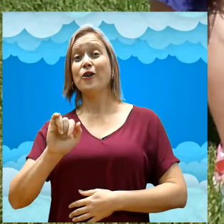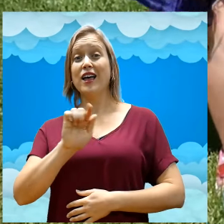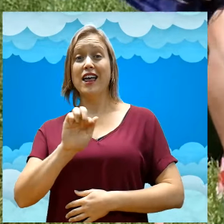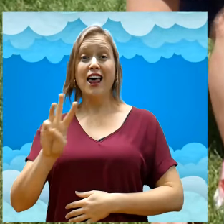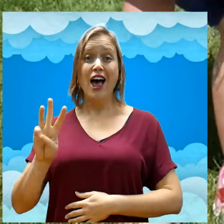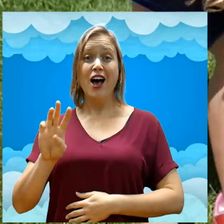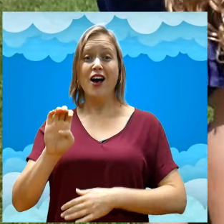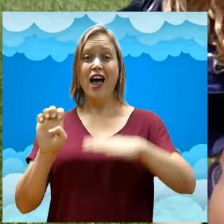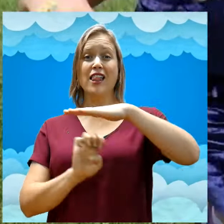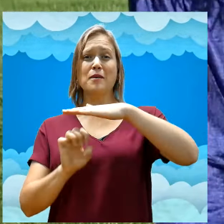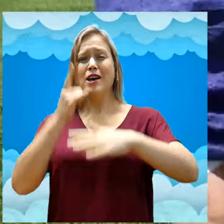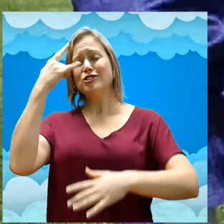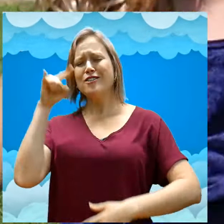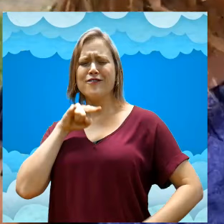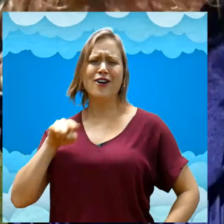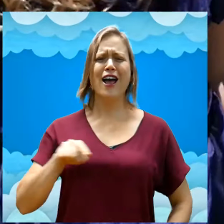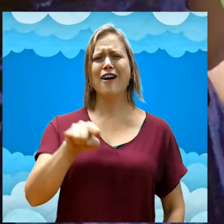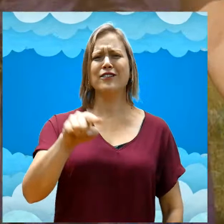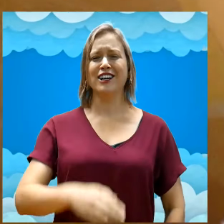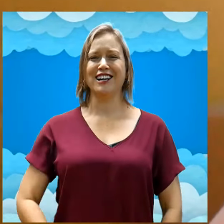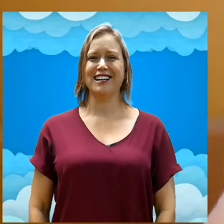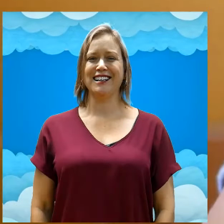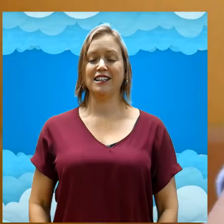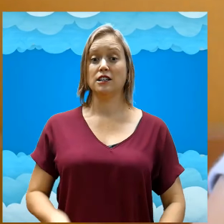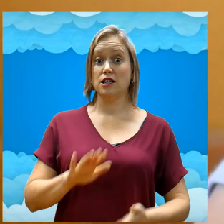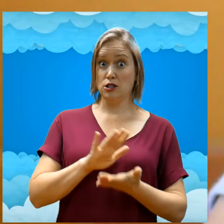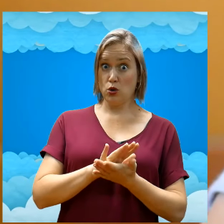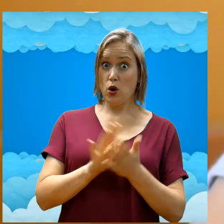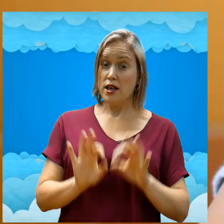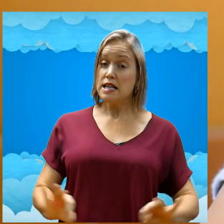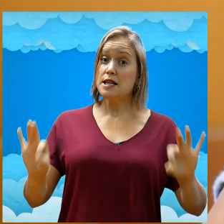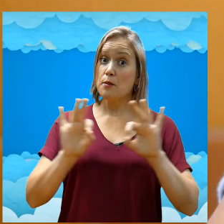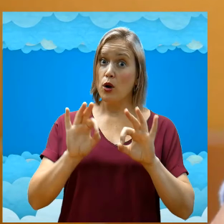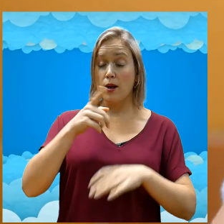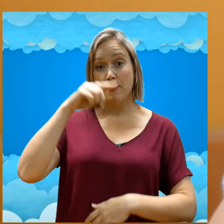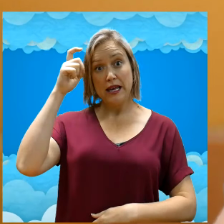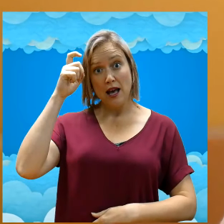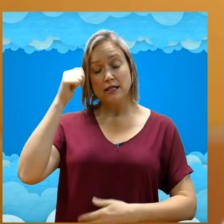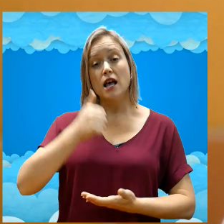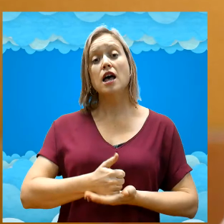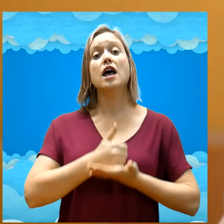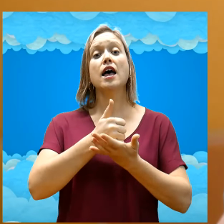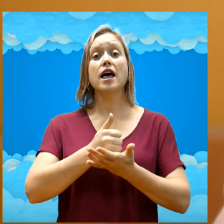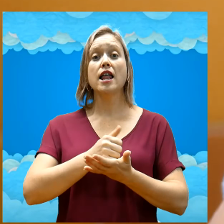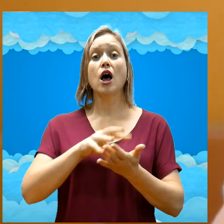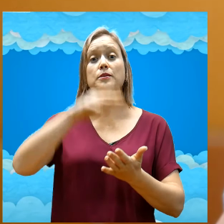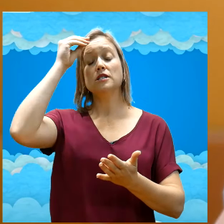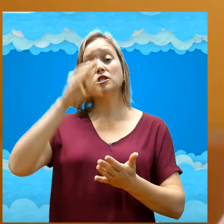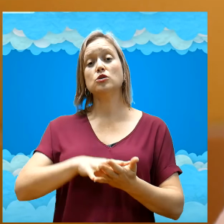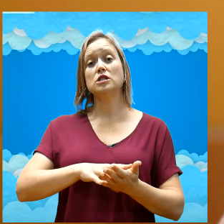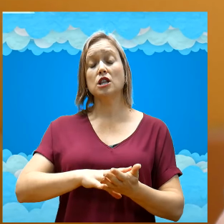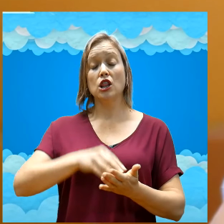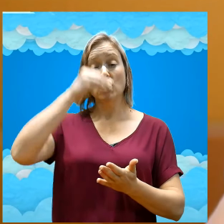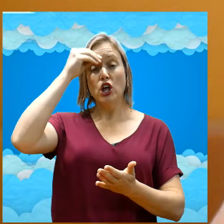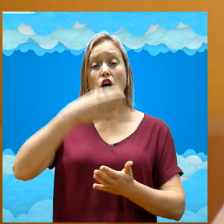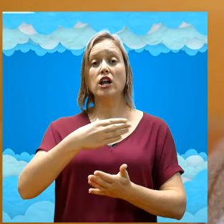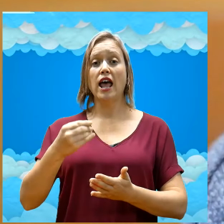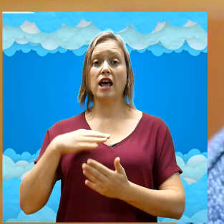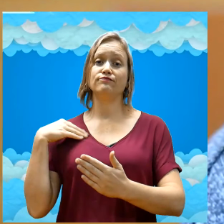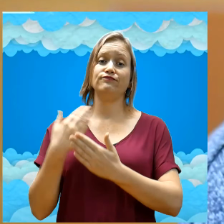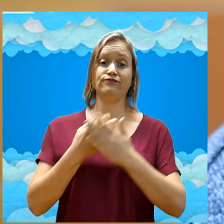Willow Elementary forever! School is important because it helps students learn and achieve